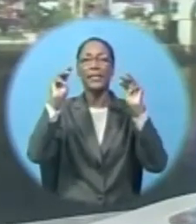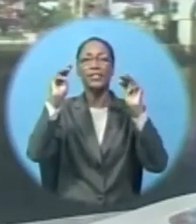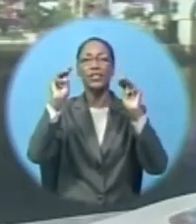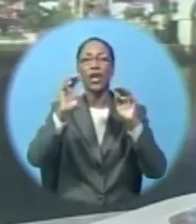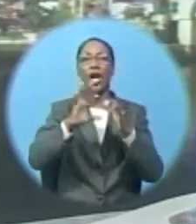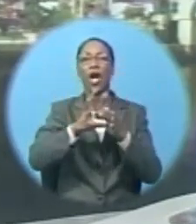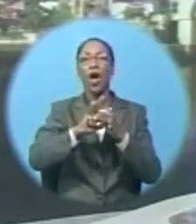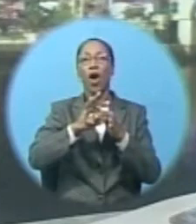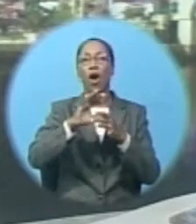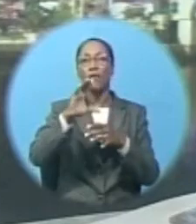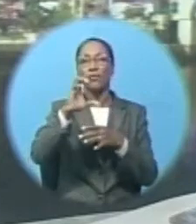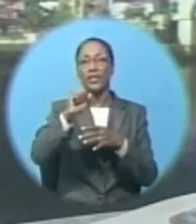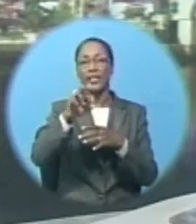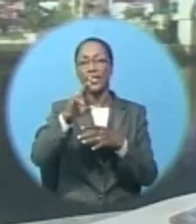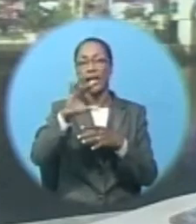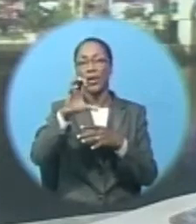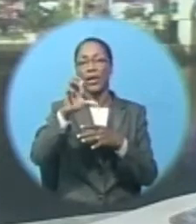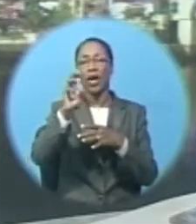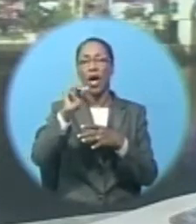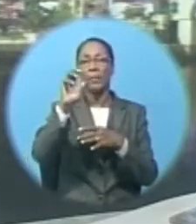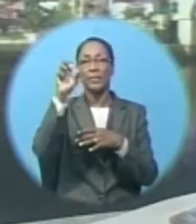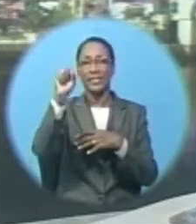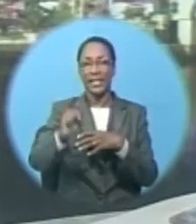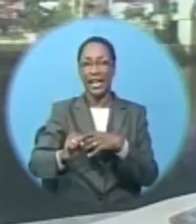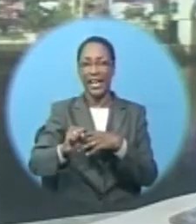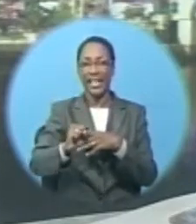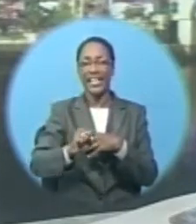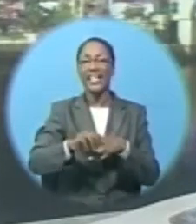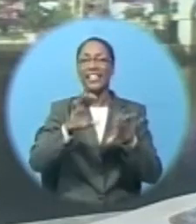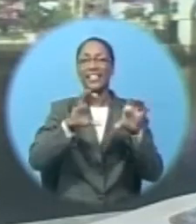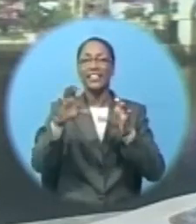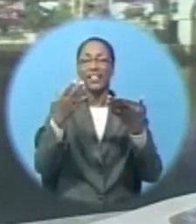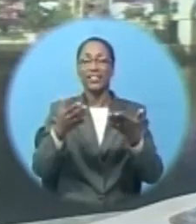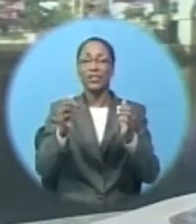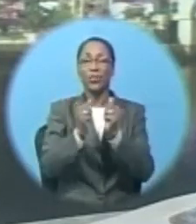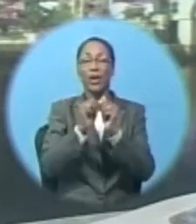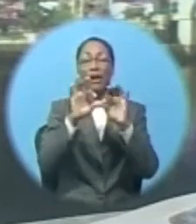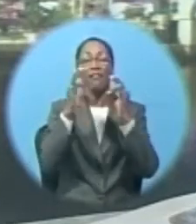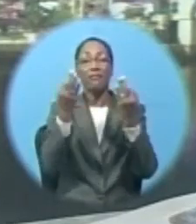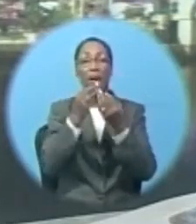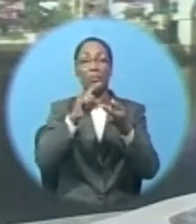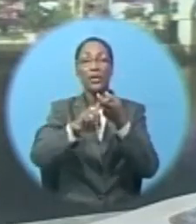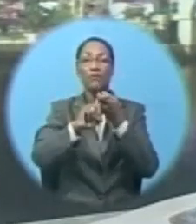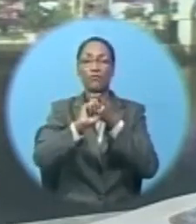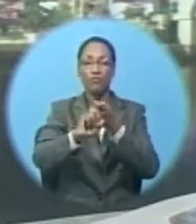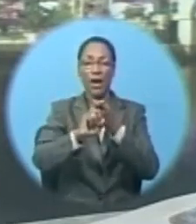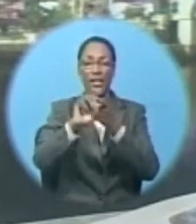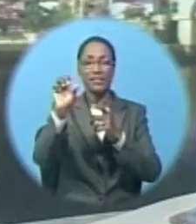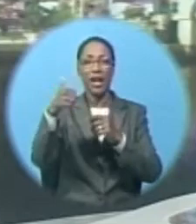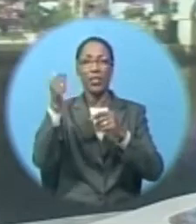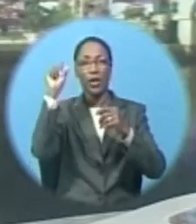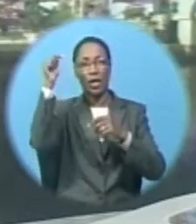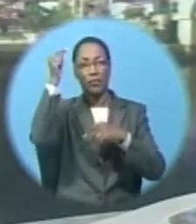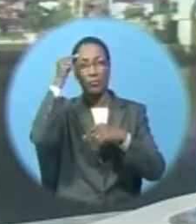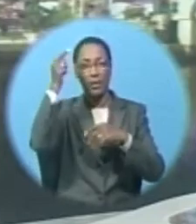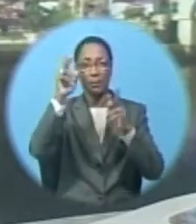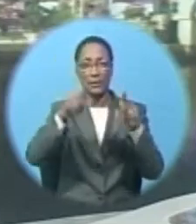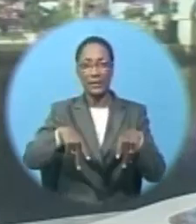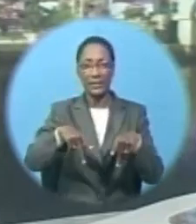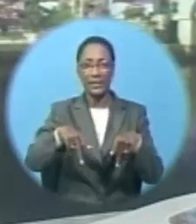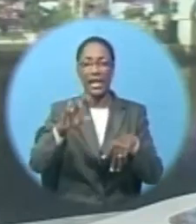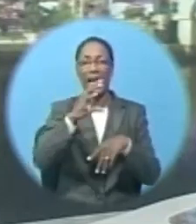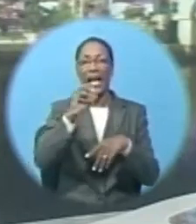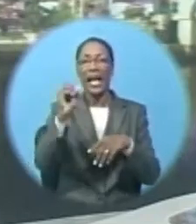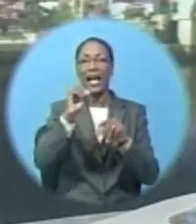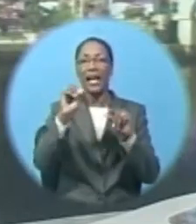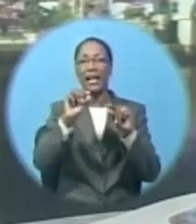the oath in the presence of family and friends, members of the clergy, government officials, and party colleagues. Dr. Minnis led the Free National